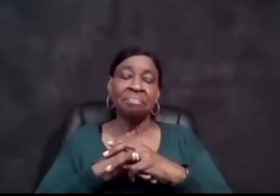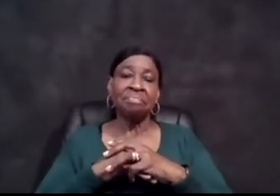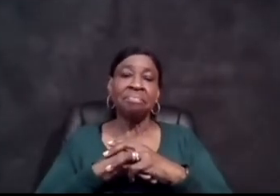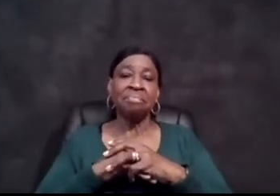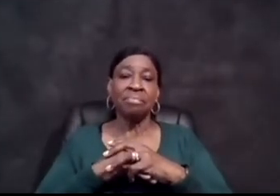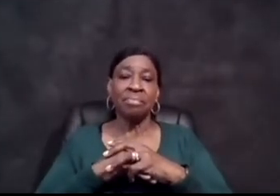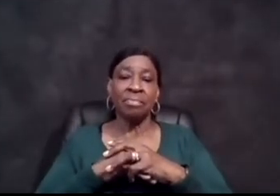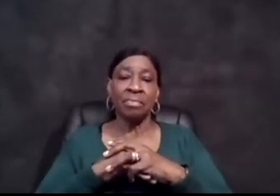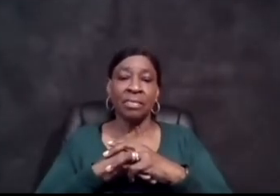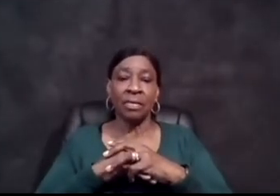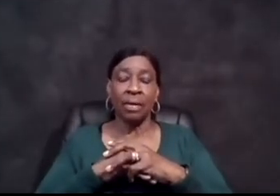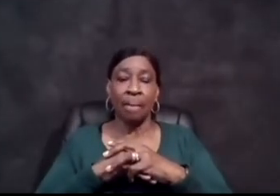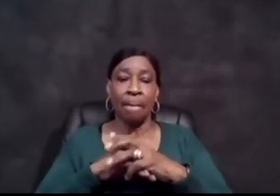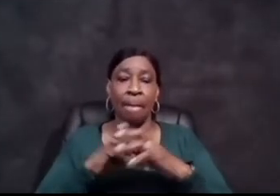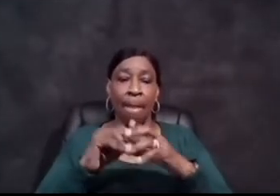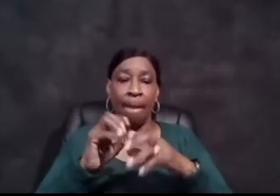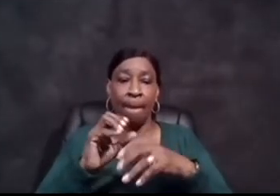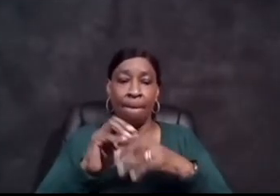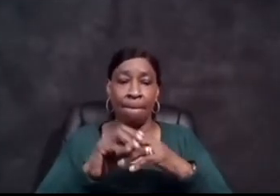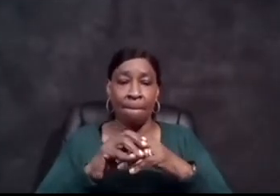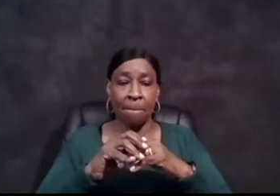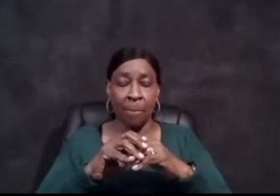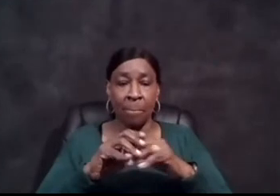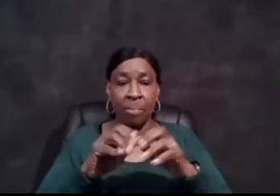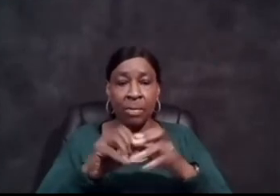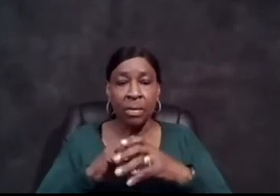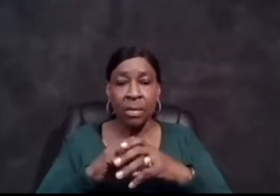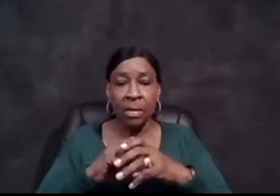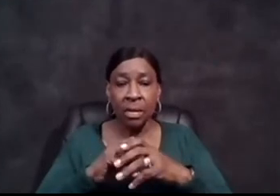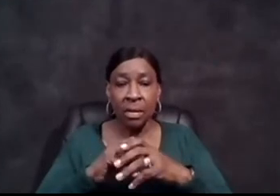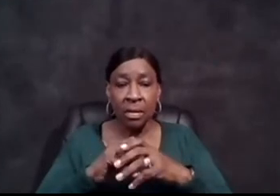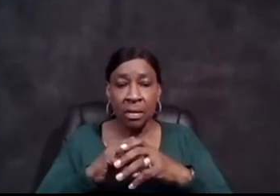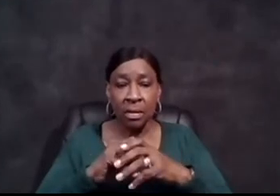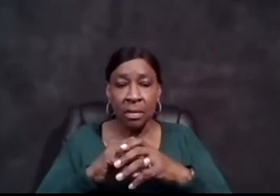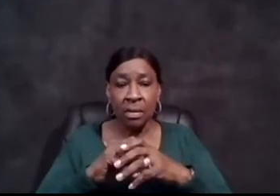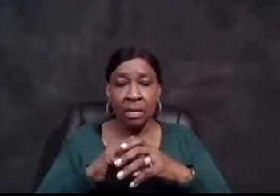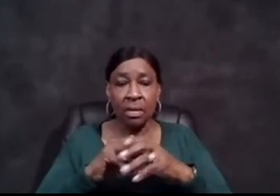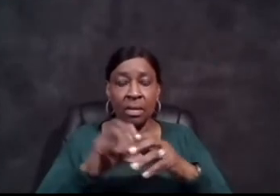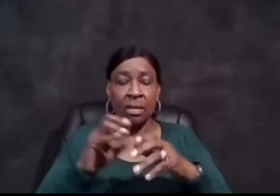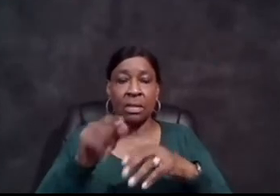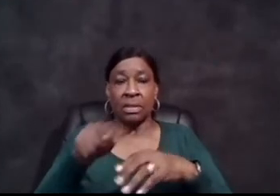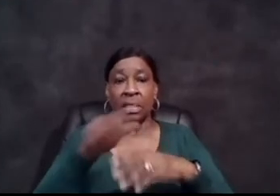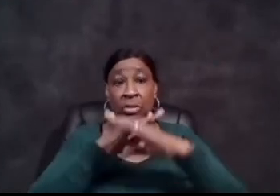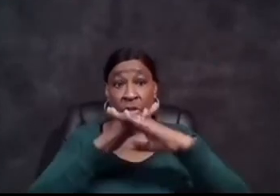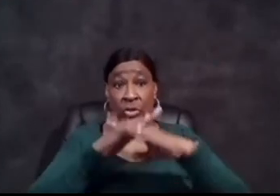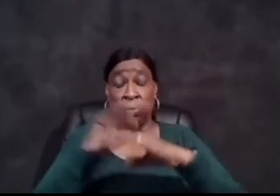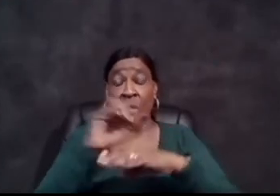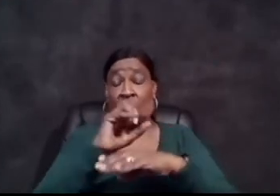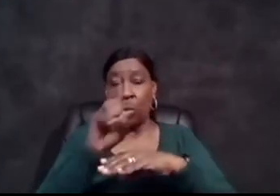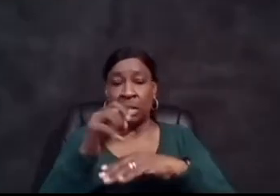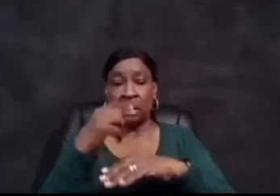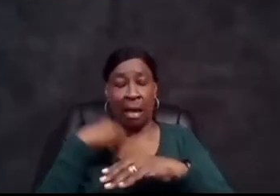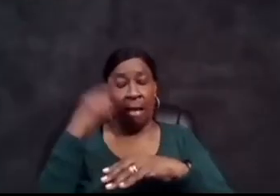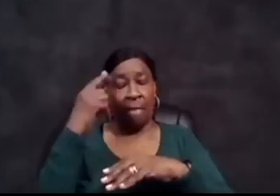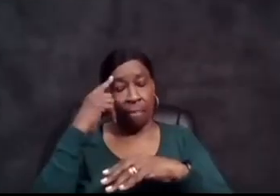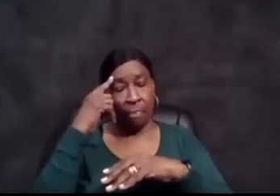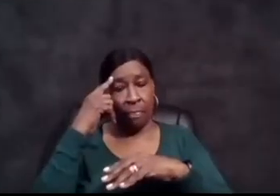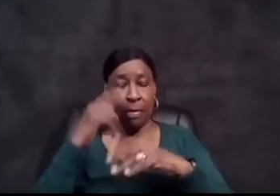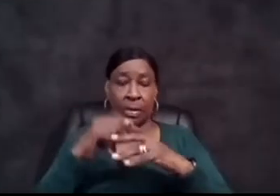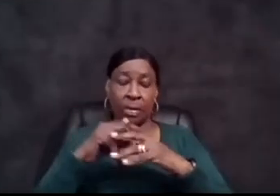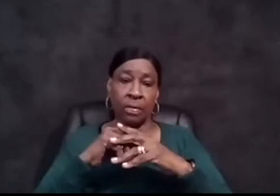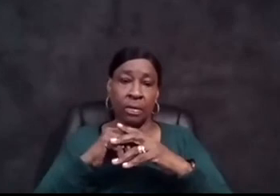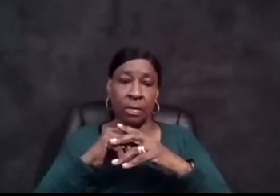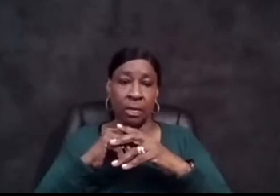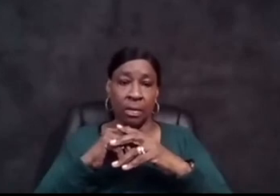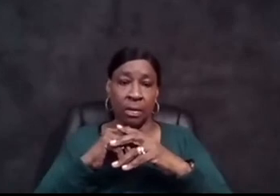Would anyone, go ahead. Yeah, I was going to ask. I pick up on the deterrence question. I mean, I think that,